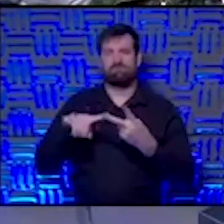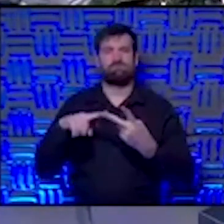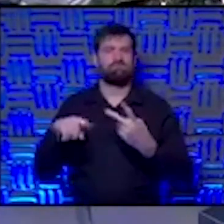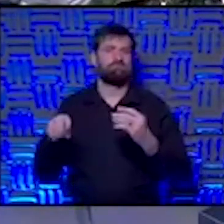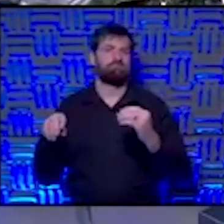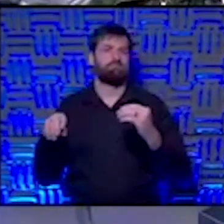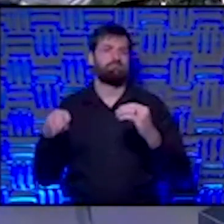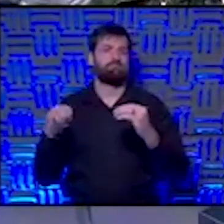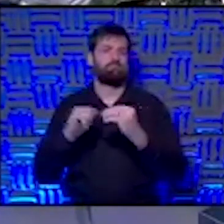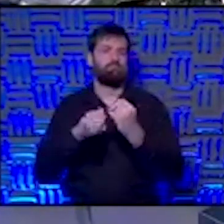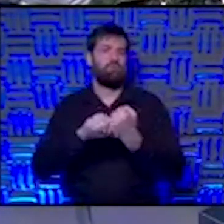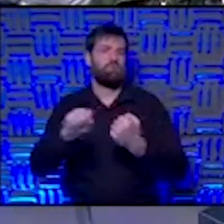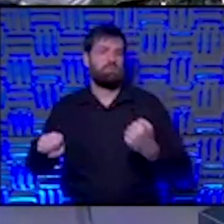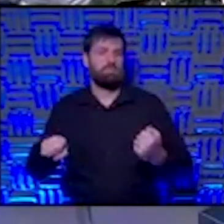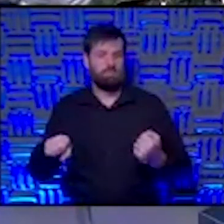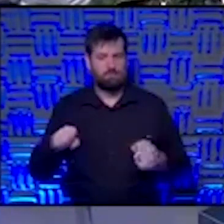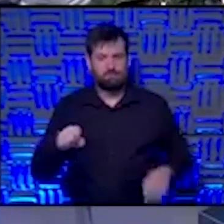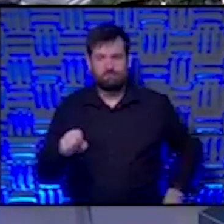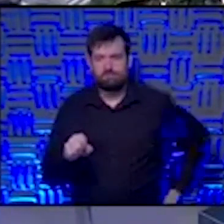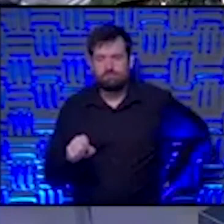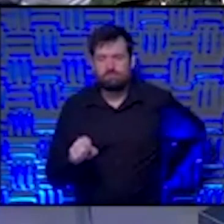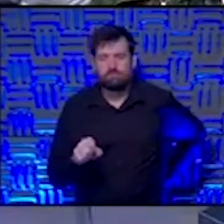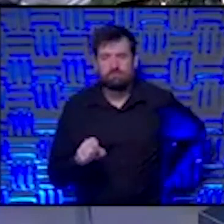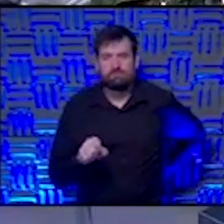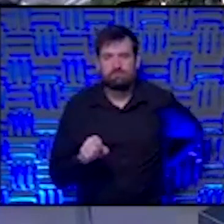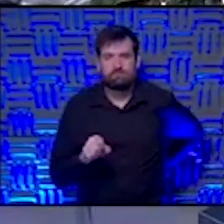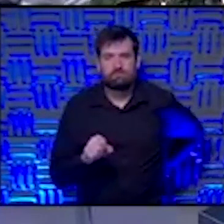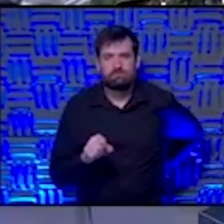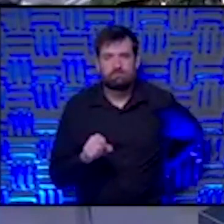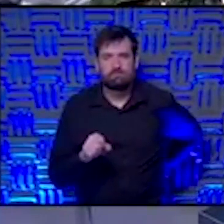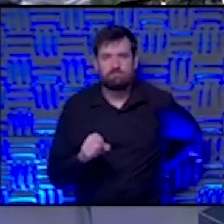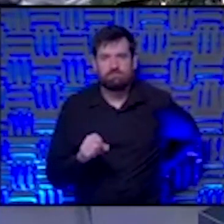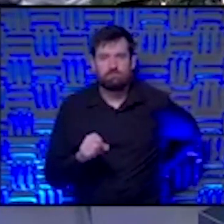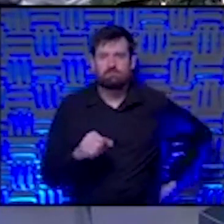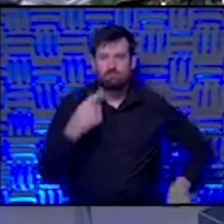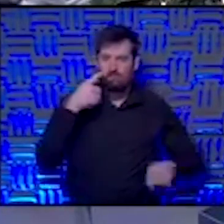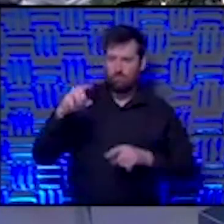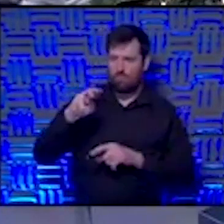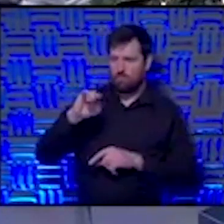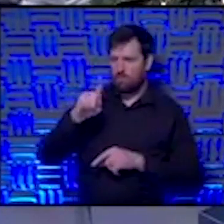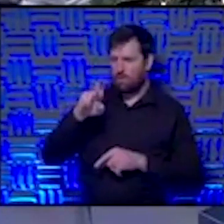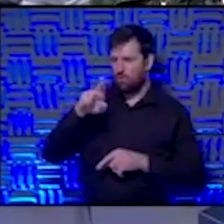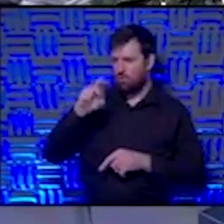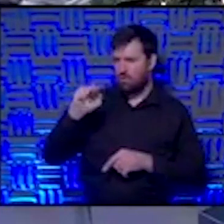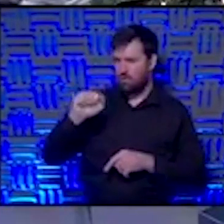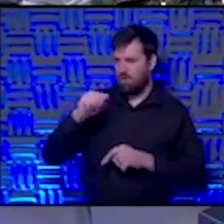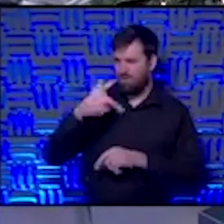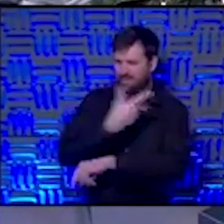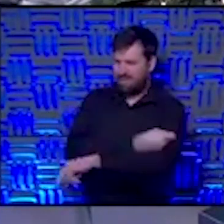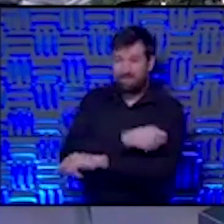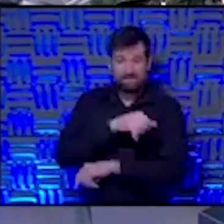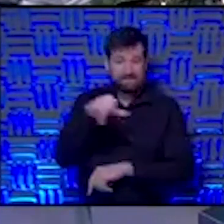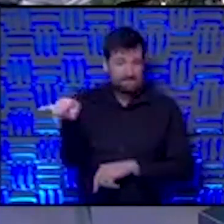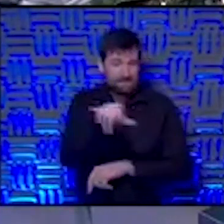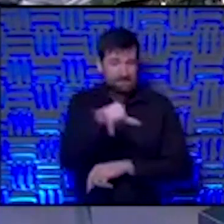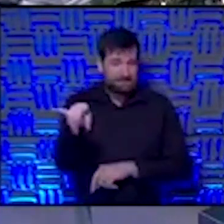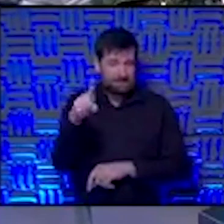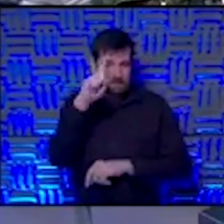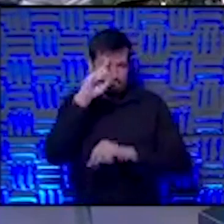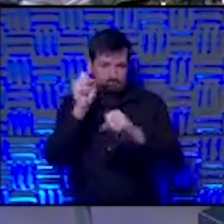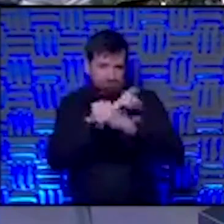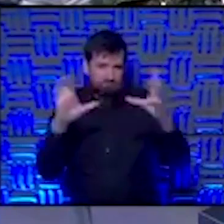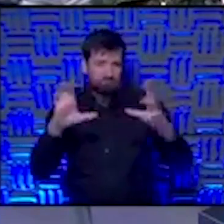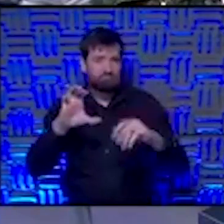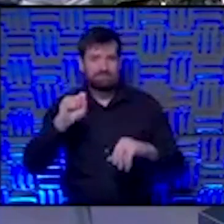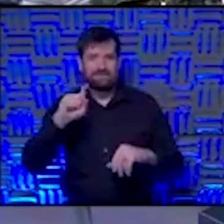little bit longer. For the Moderna vaccine, are you guys using the same simulation system that has been set